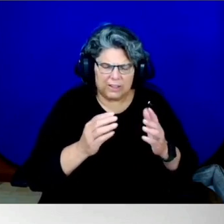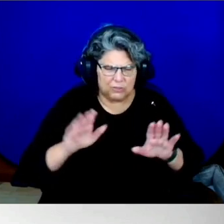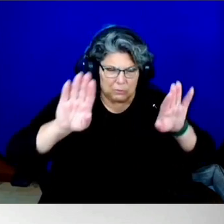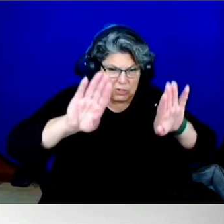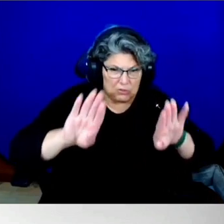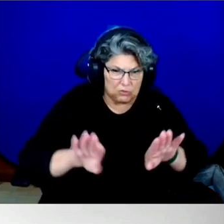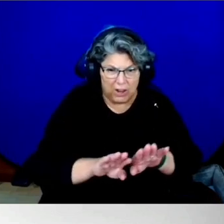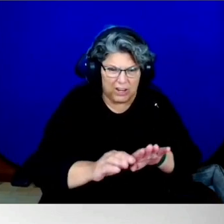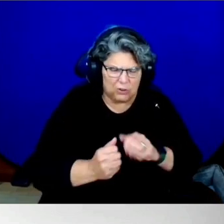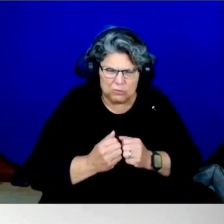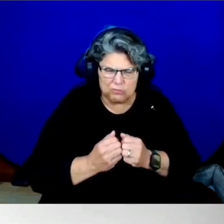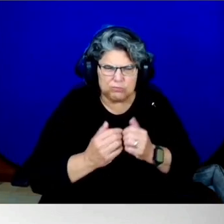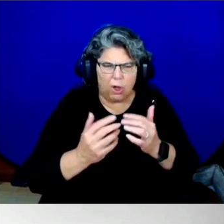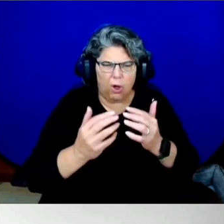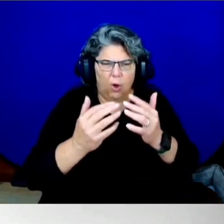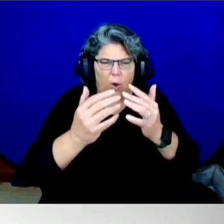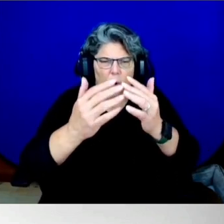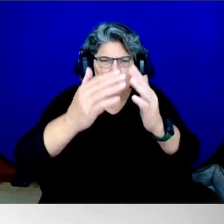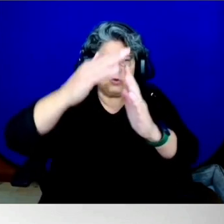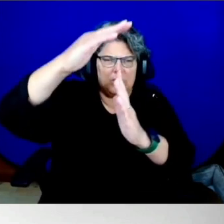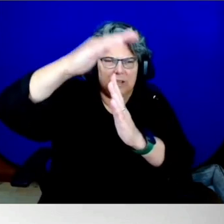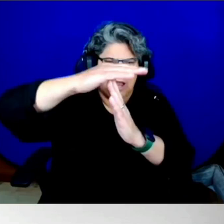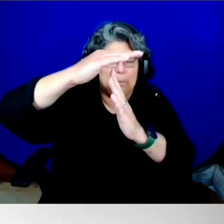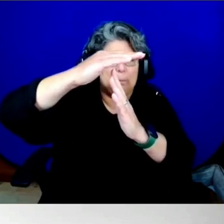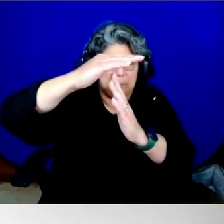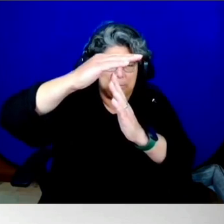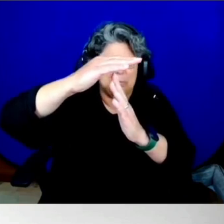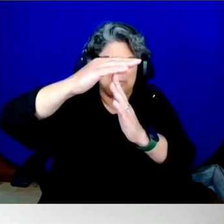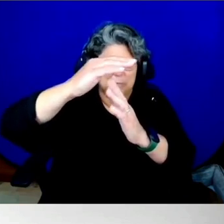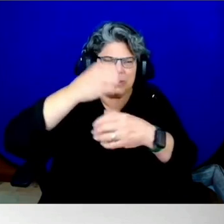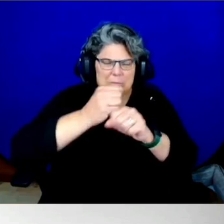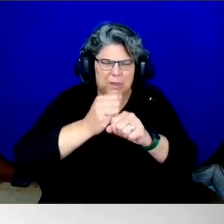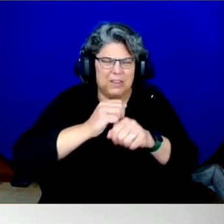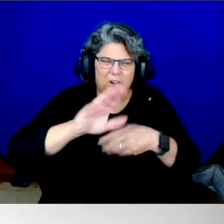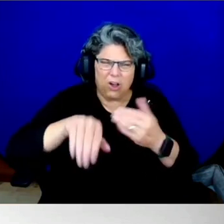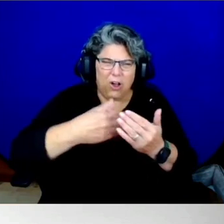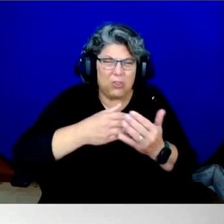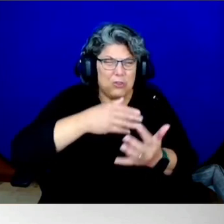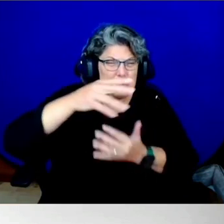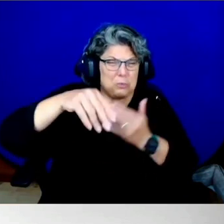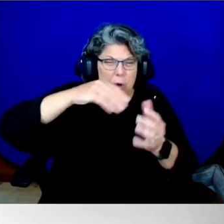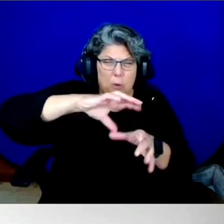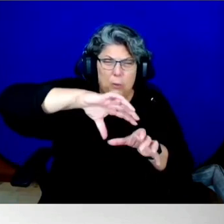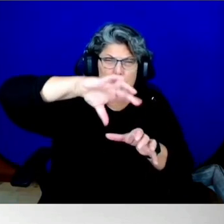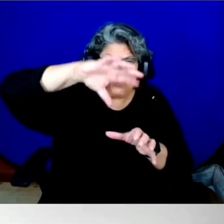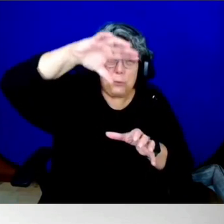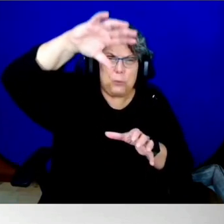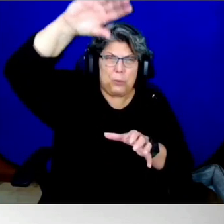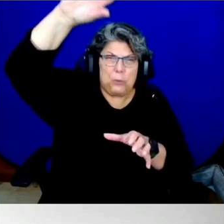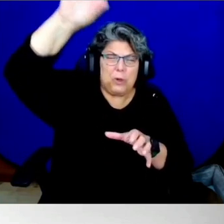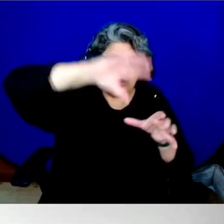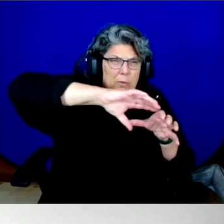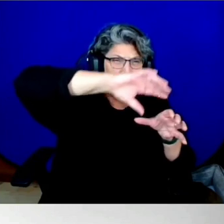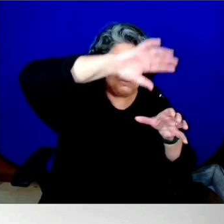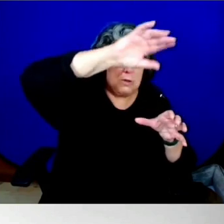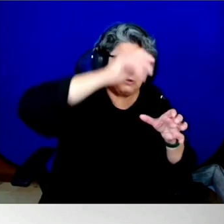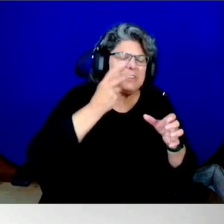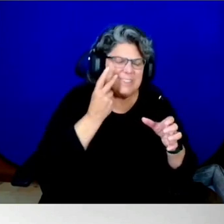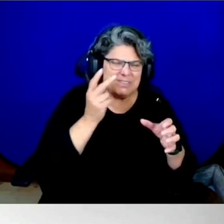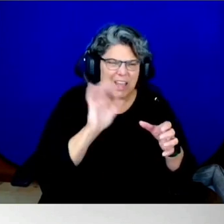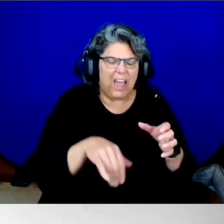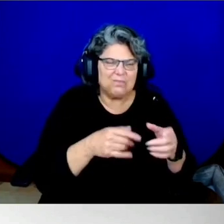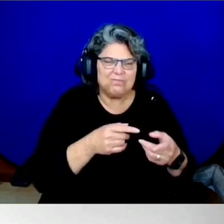up onto the ridgetop here, and it's producing the big columns of smoke that you're seeing today. So it's continuing to progress up to the east and to